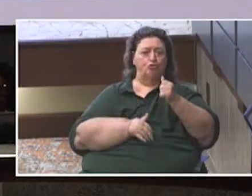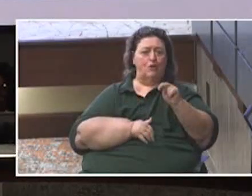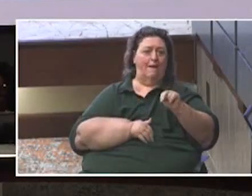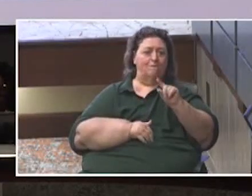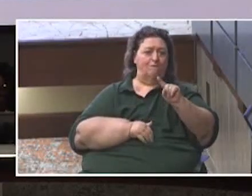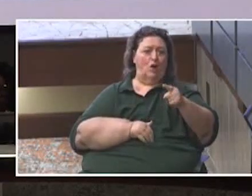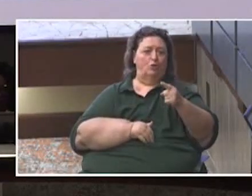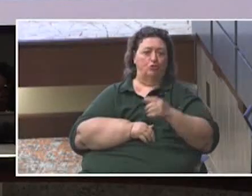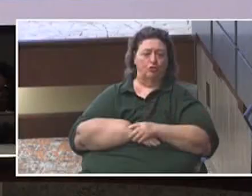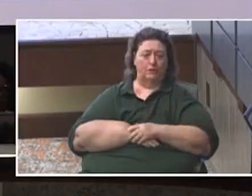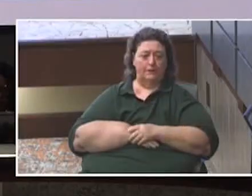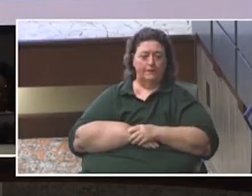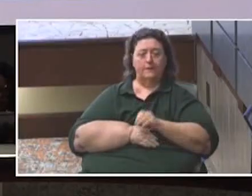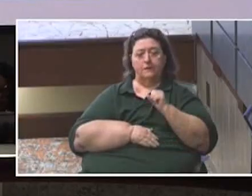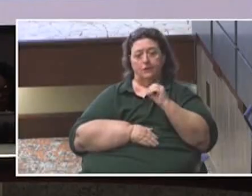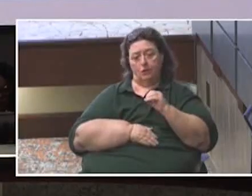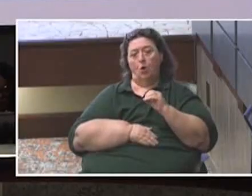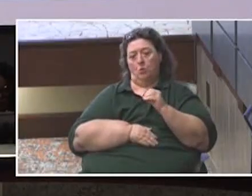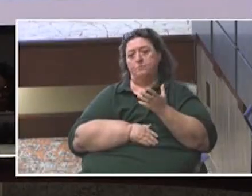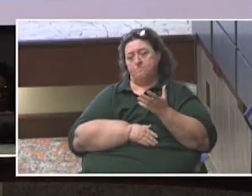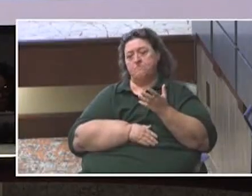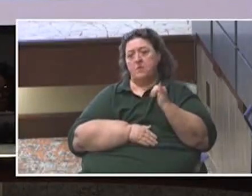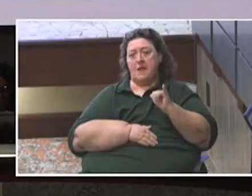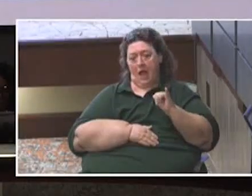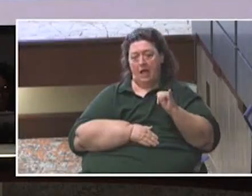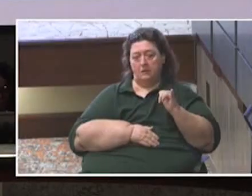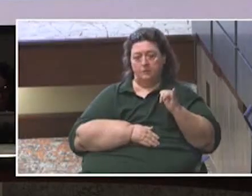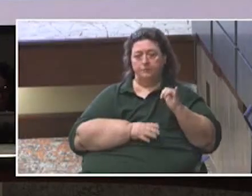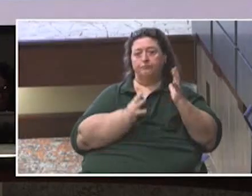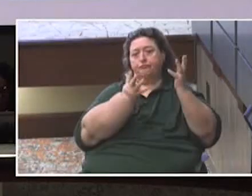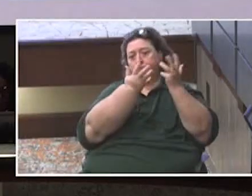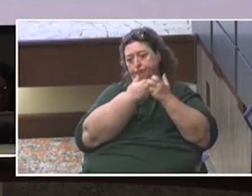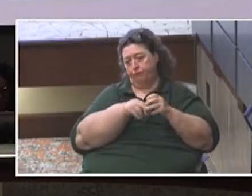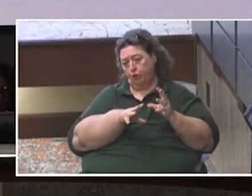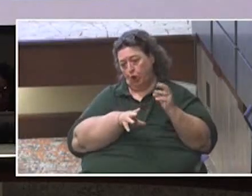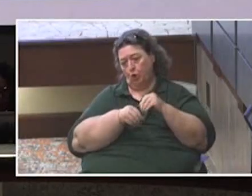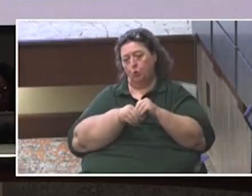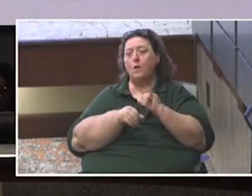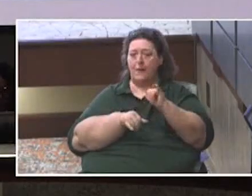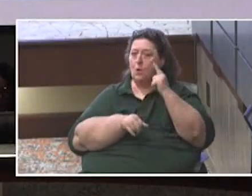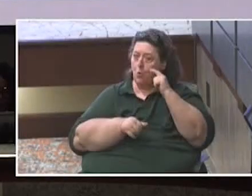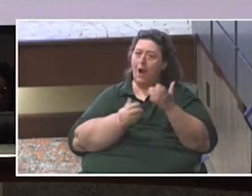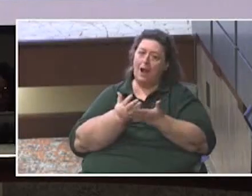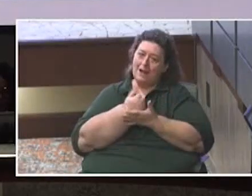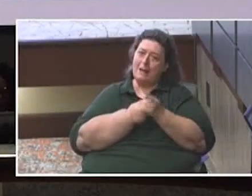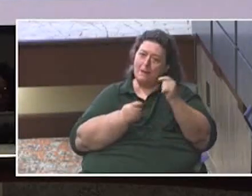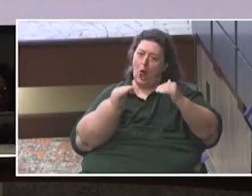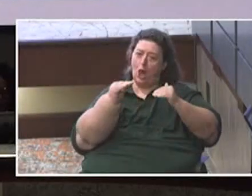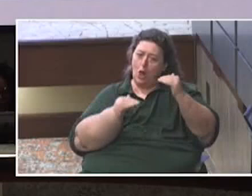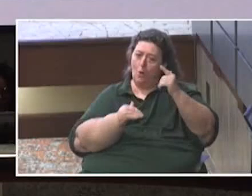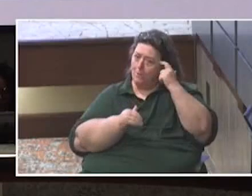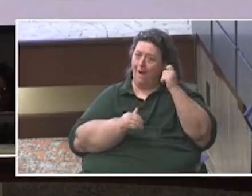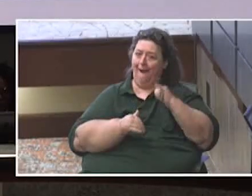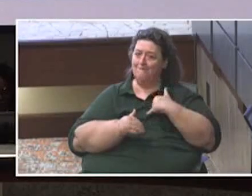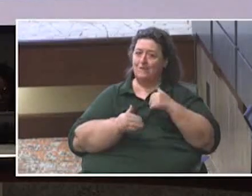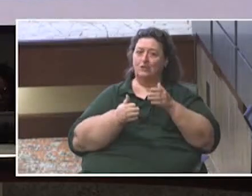1st. So that's being phased in. And so that's why these revenues are slightly lower, because we had the street maintenance fee